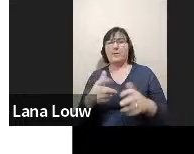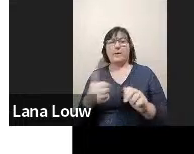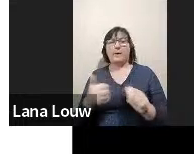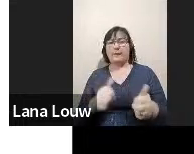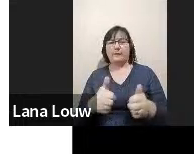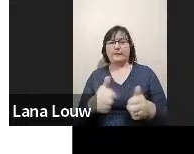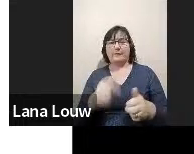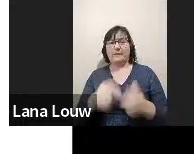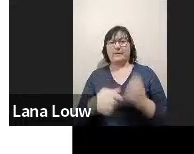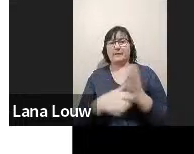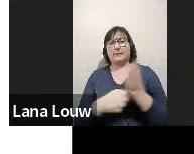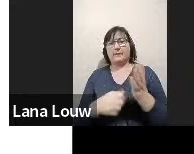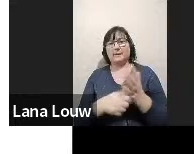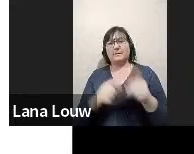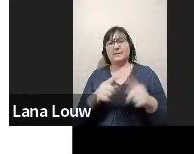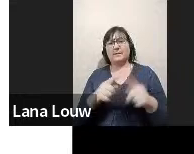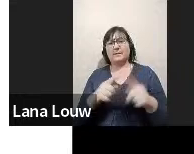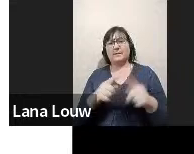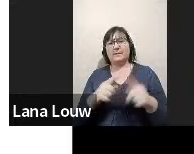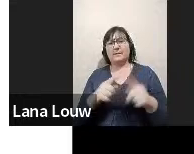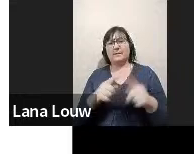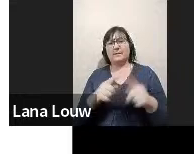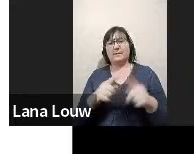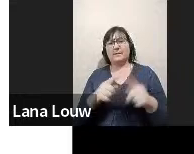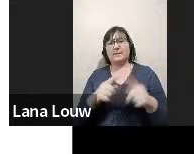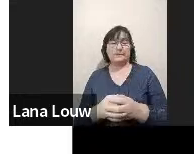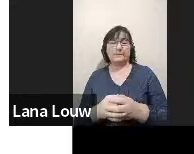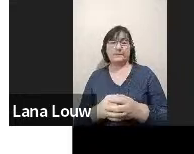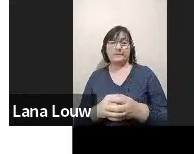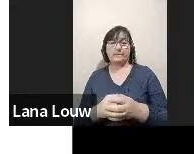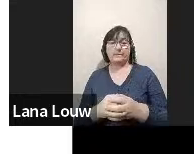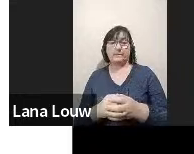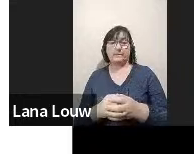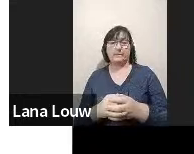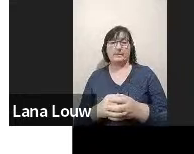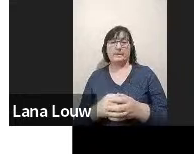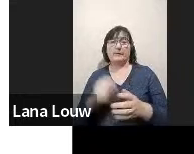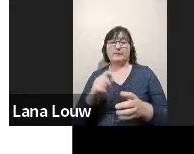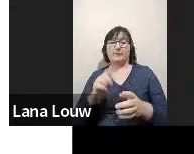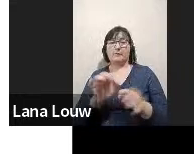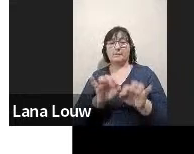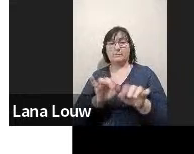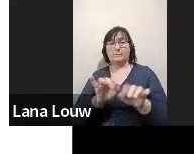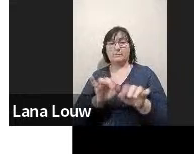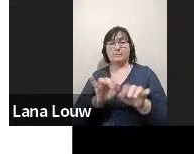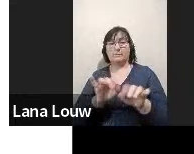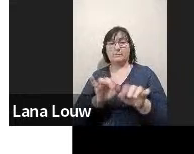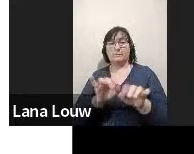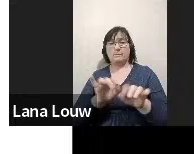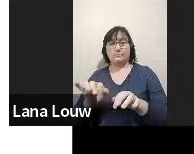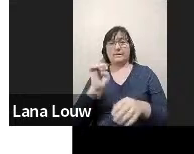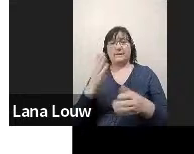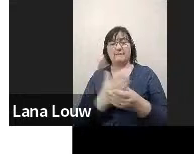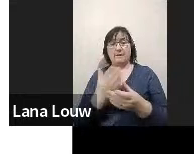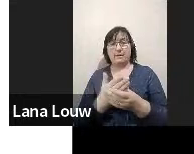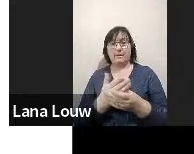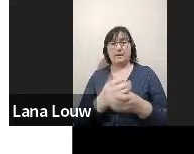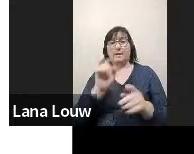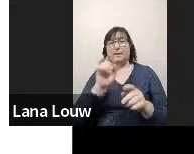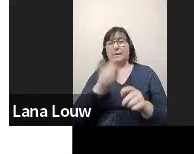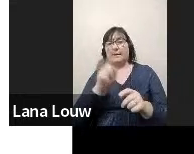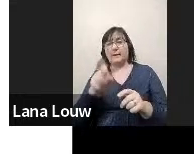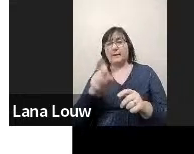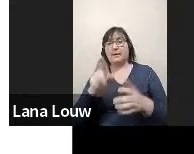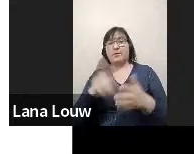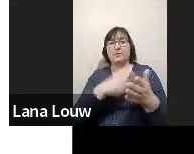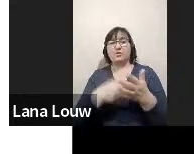Okay. Now, once you log on to e-filing, you're going to click on organizations on top, and then you're going to click register new on the left-hand